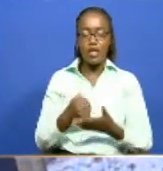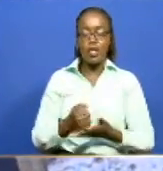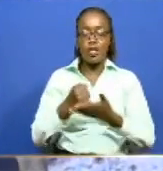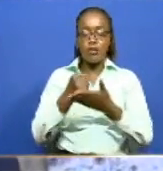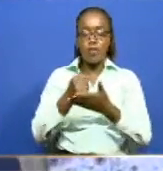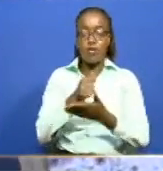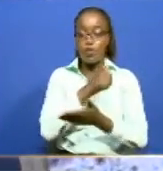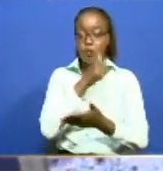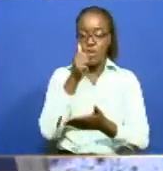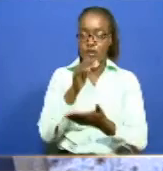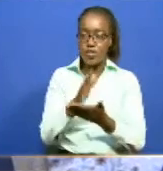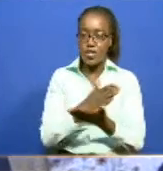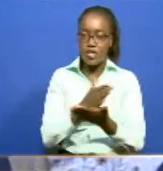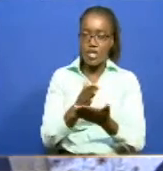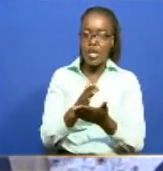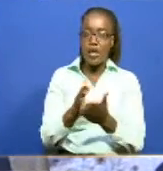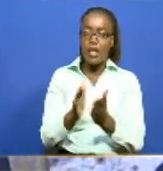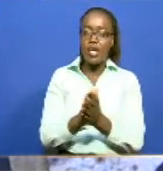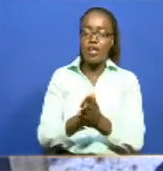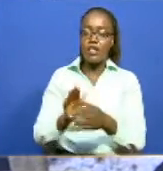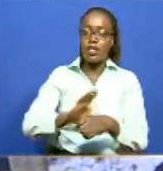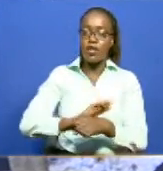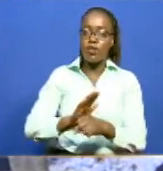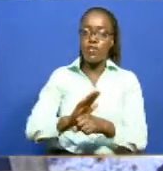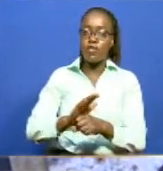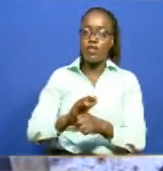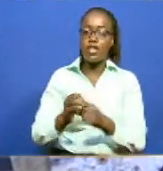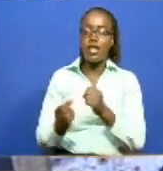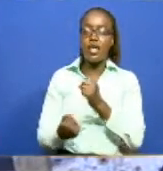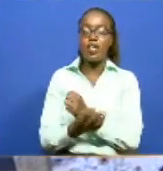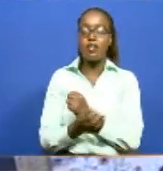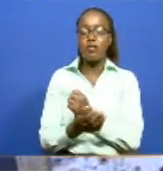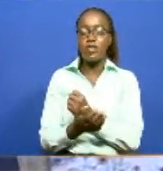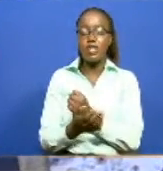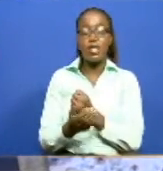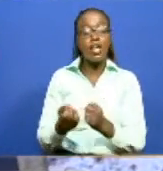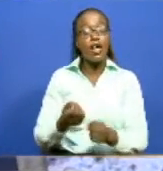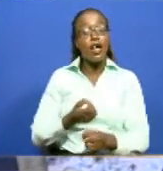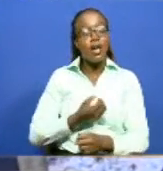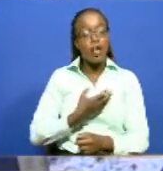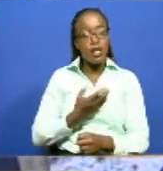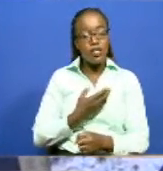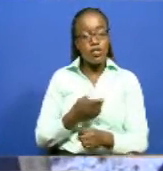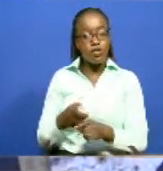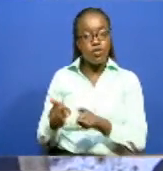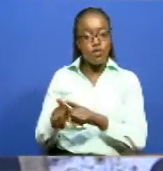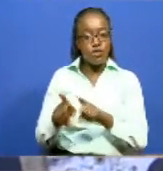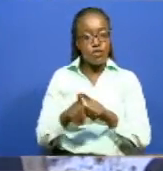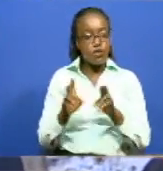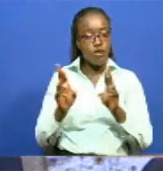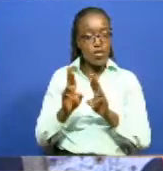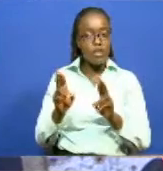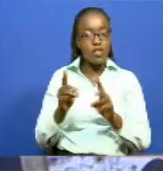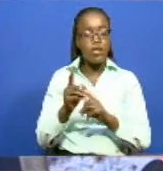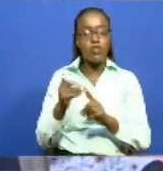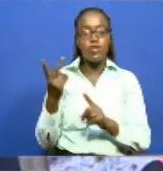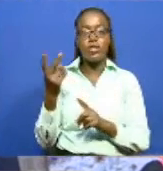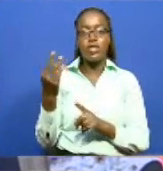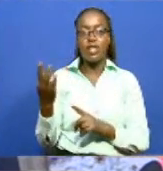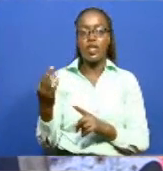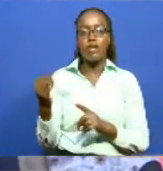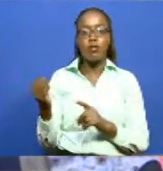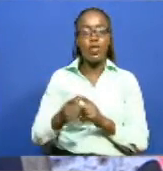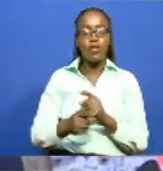and the COVID Center Advisory Council, will be ready for handing over to us on the 23rd of October, bringing our